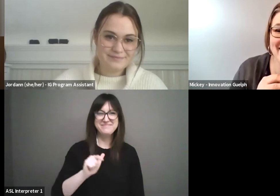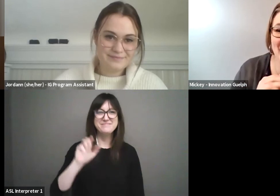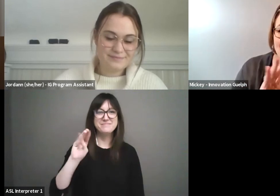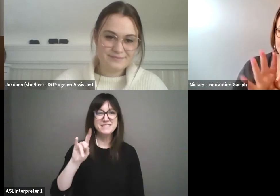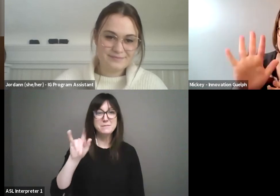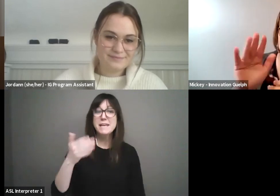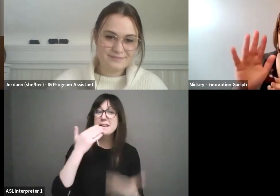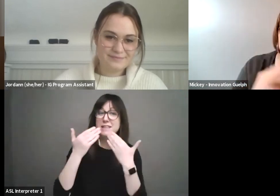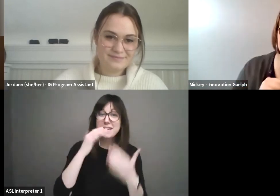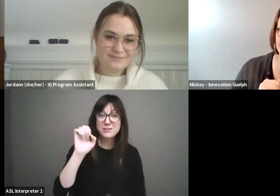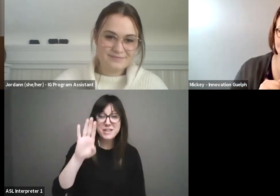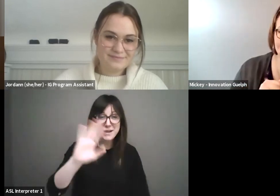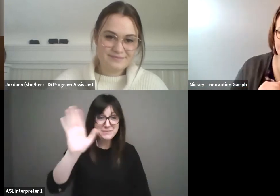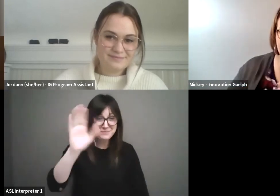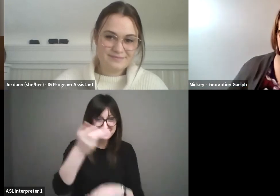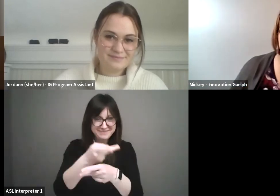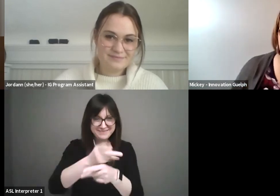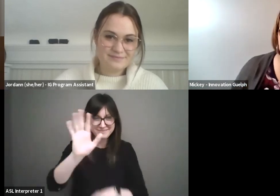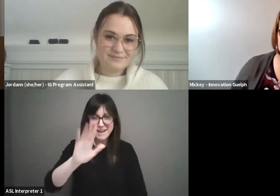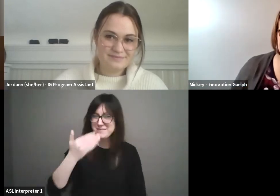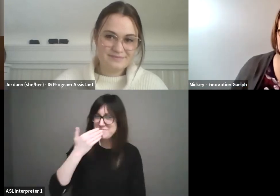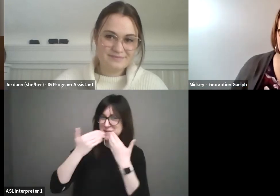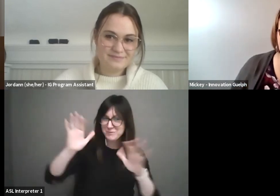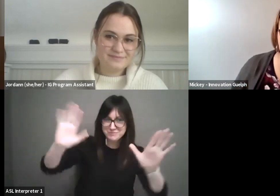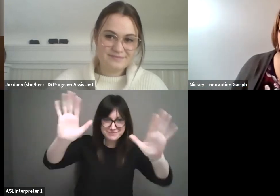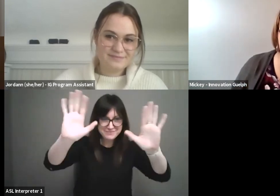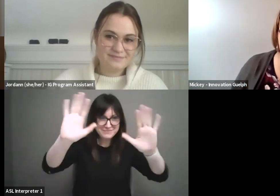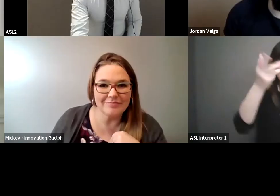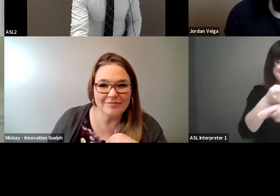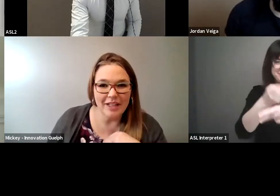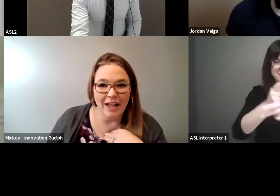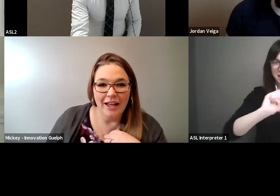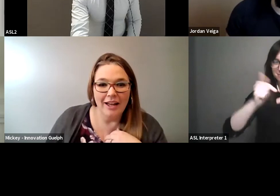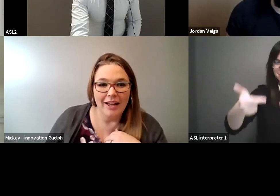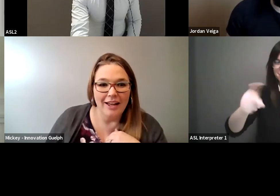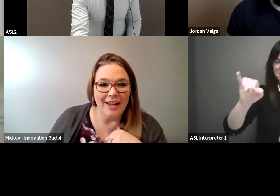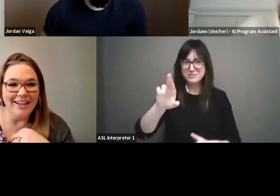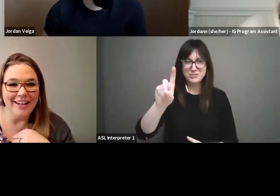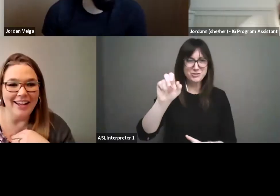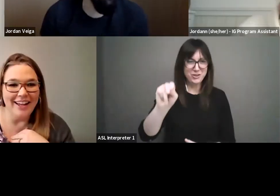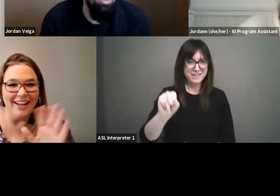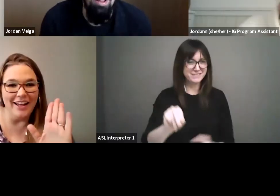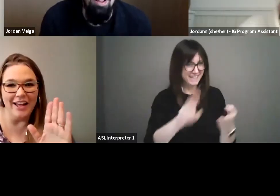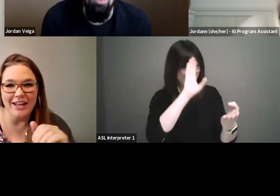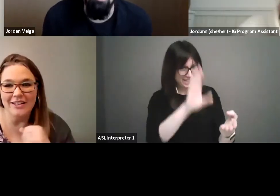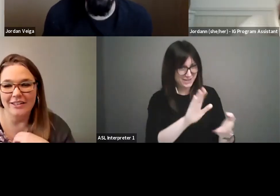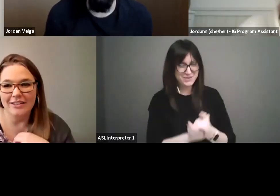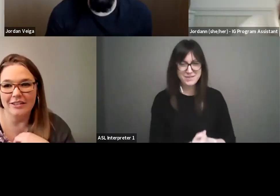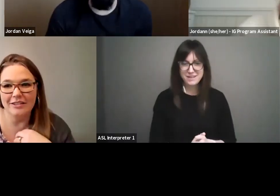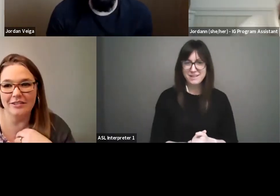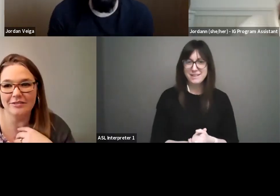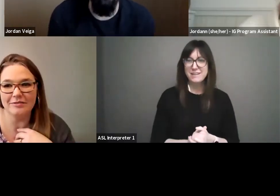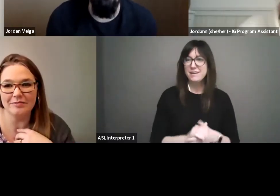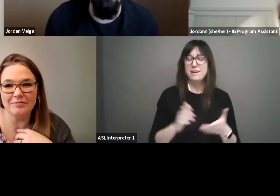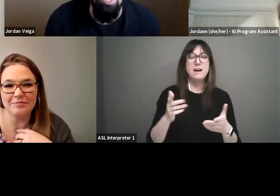See you, Take Jake. care. Yeah, Jordan. Thanks, guys. And Jordan, take it away. Awesome. Hello, everyone. I cut the